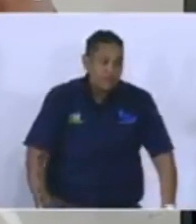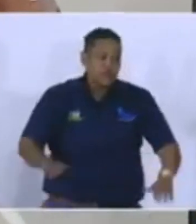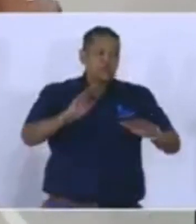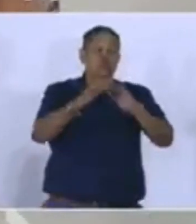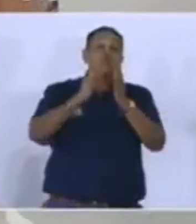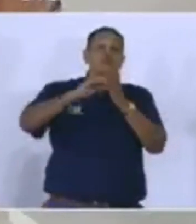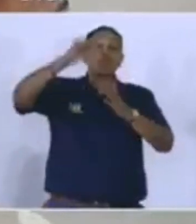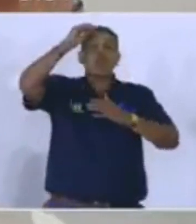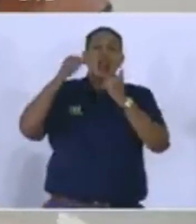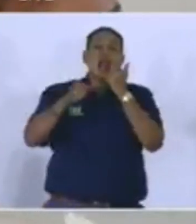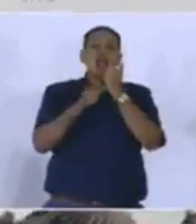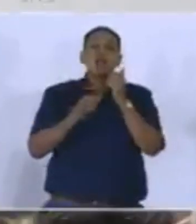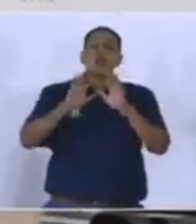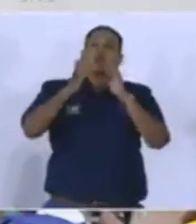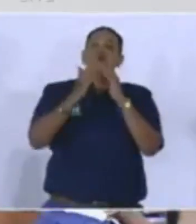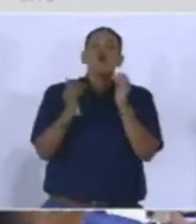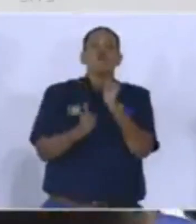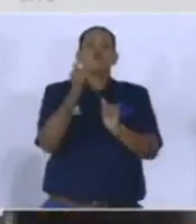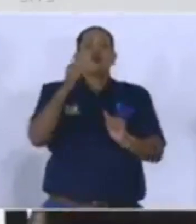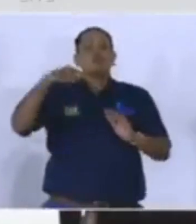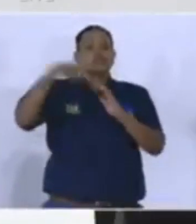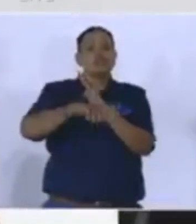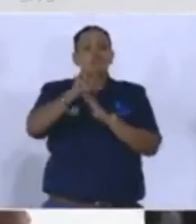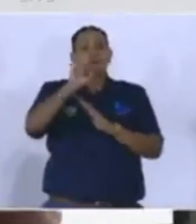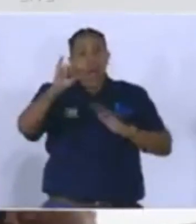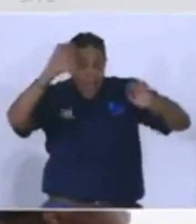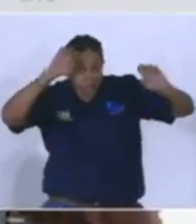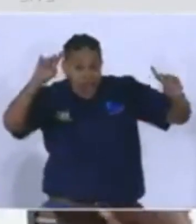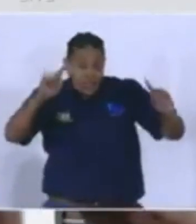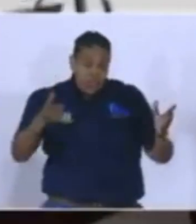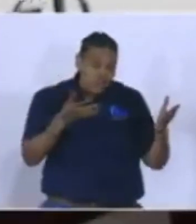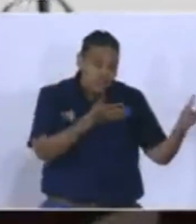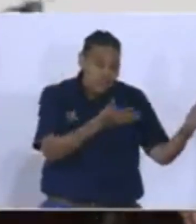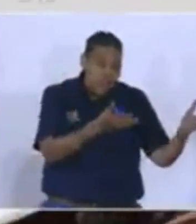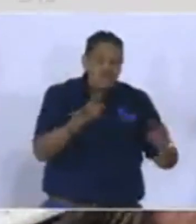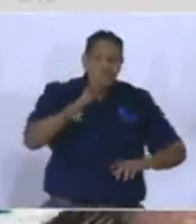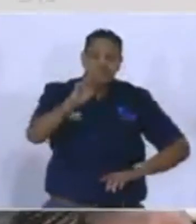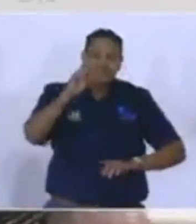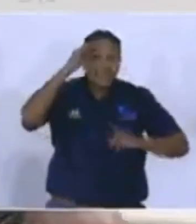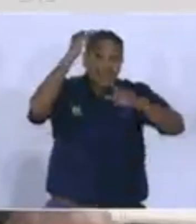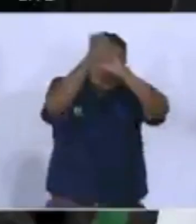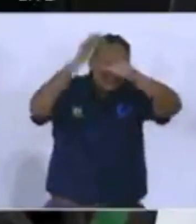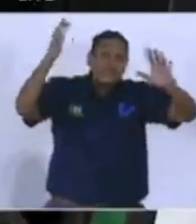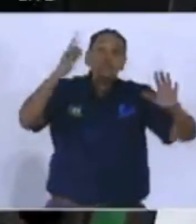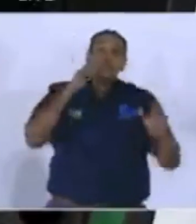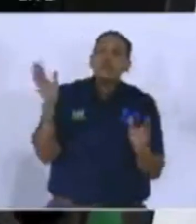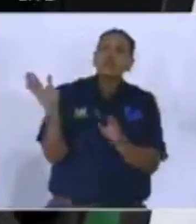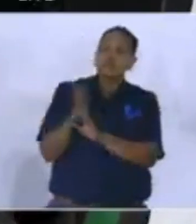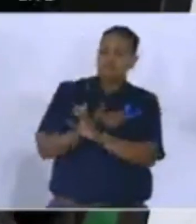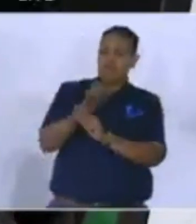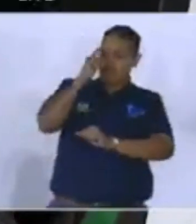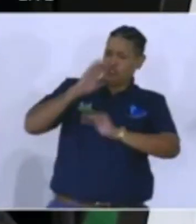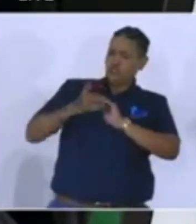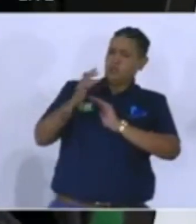the world's most comprehensive AI educational platform, reimagining learning for Jamaica.